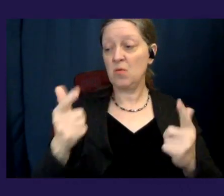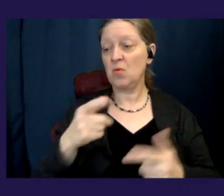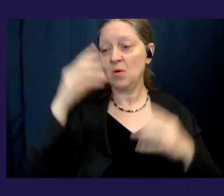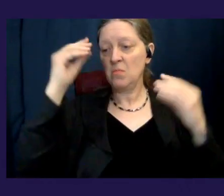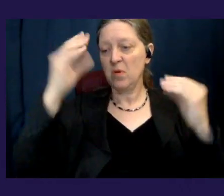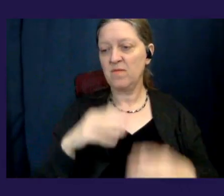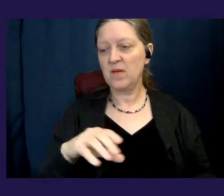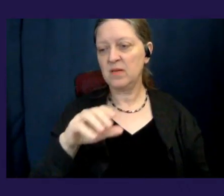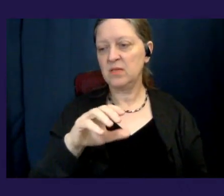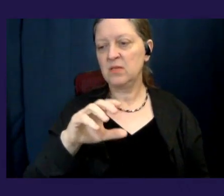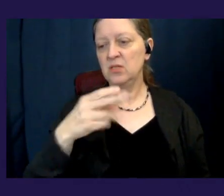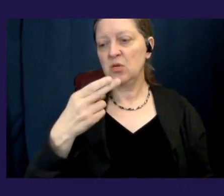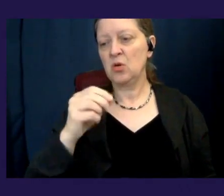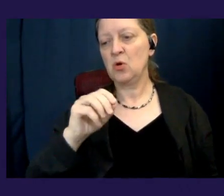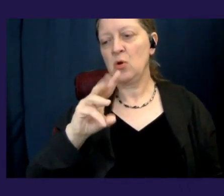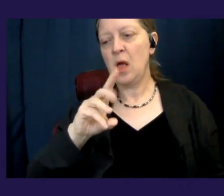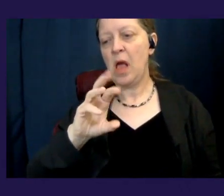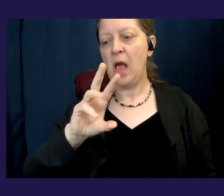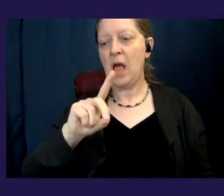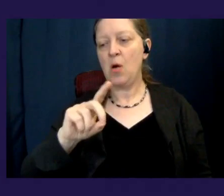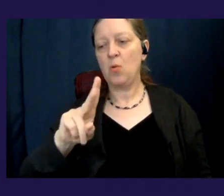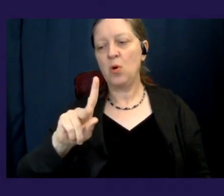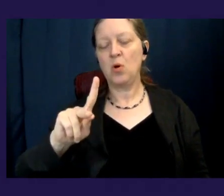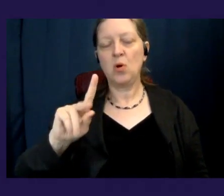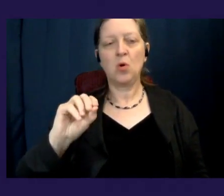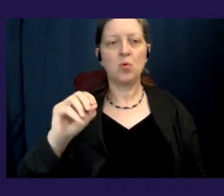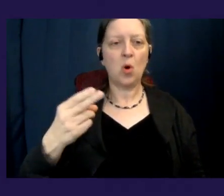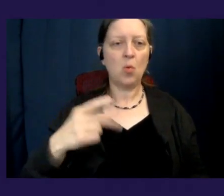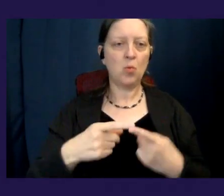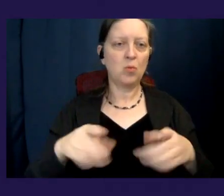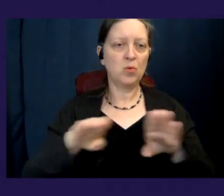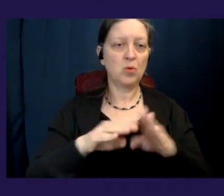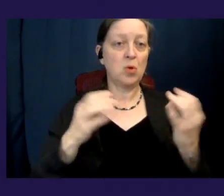for closing the day and let us know what's happening tomorrow.